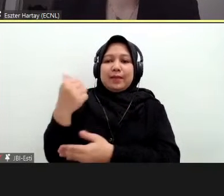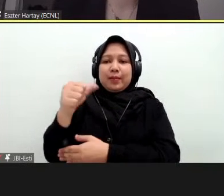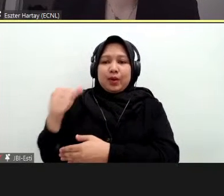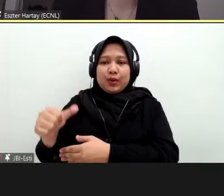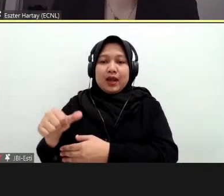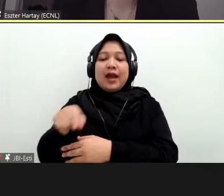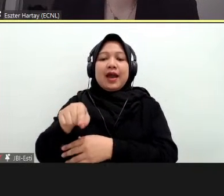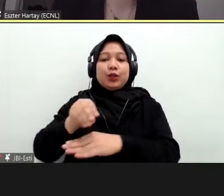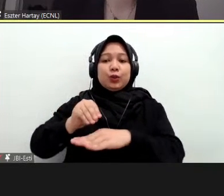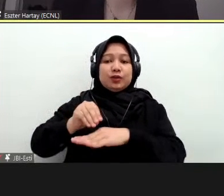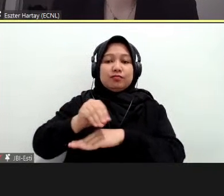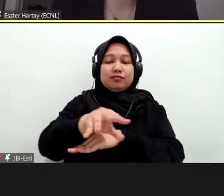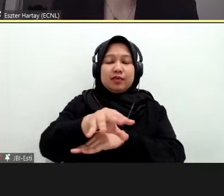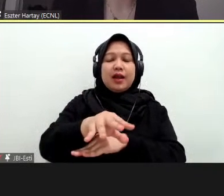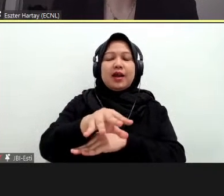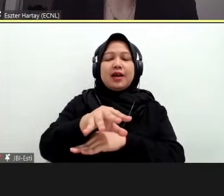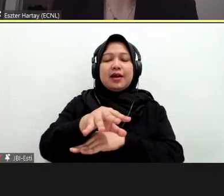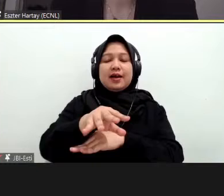of AI technologies.